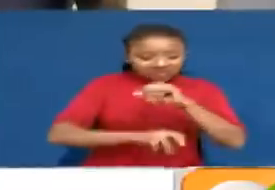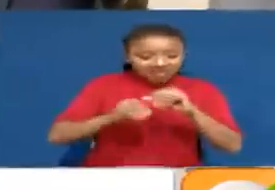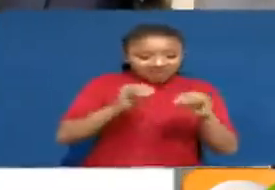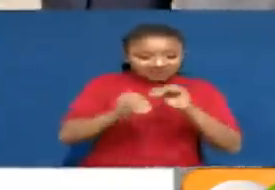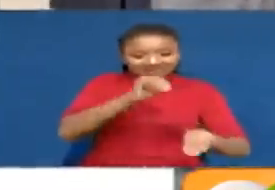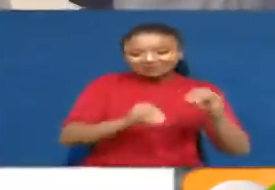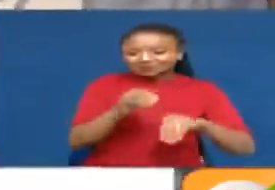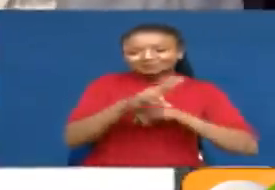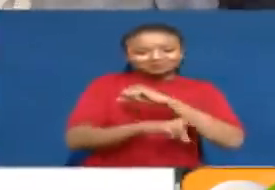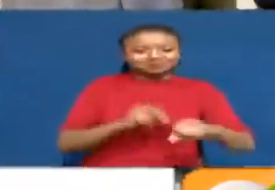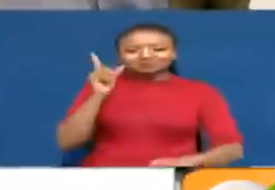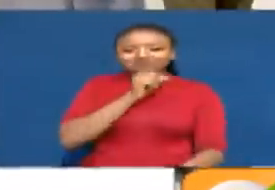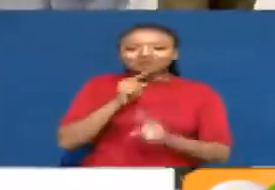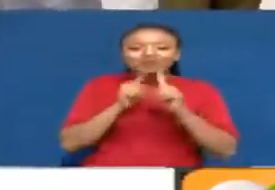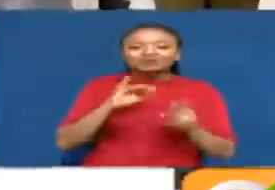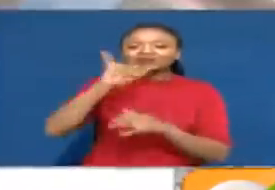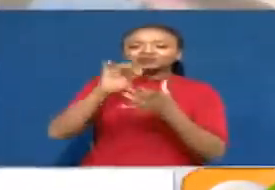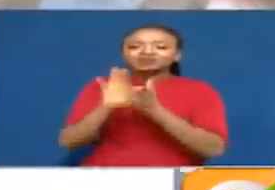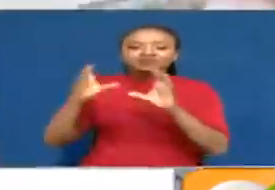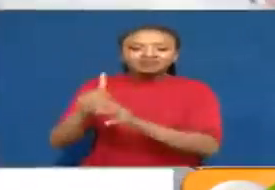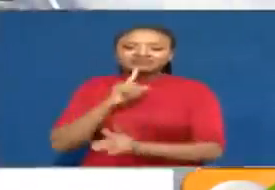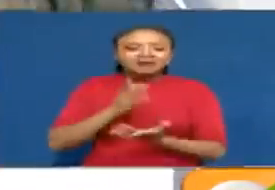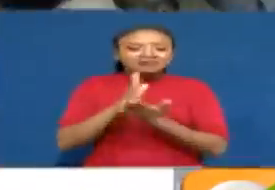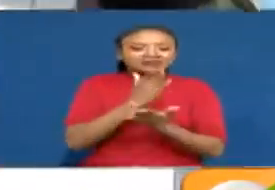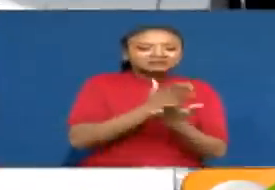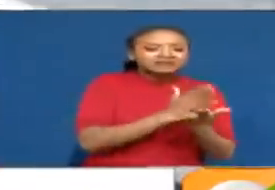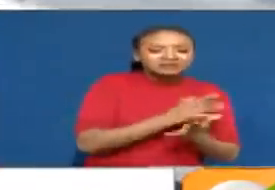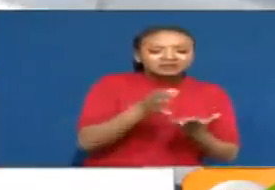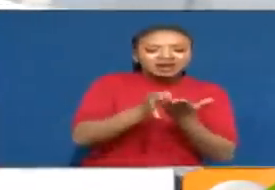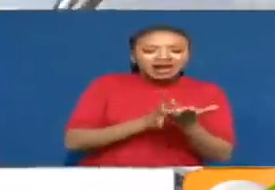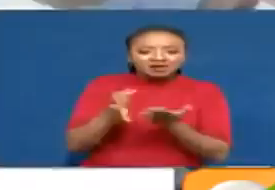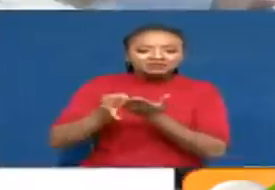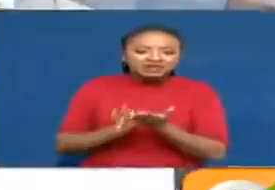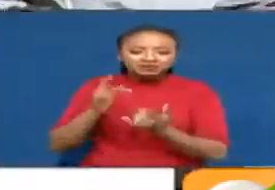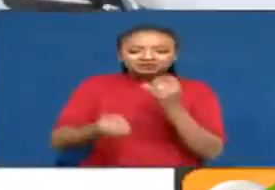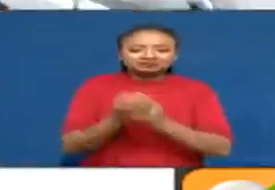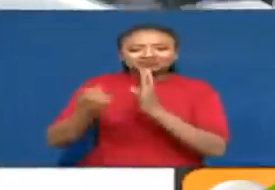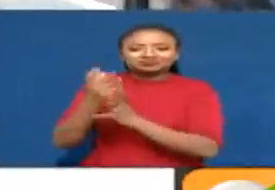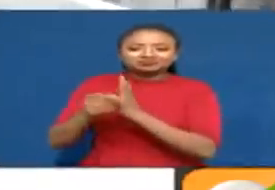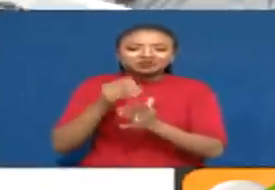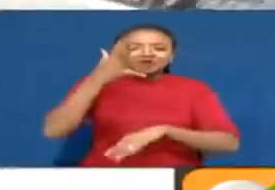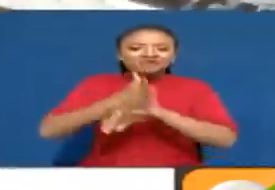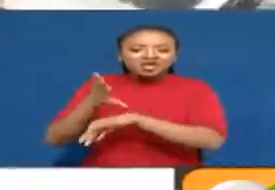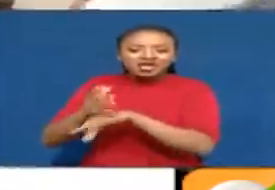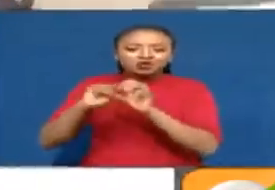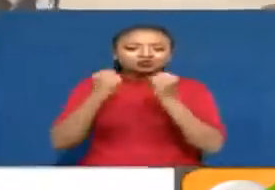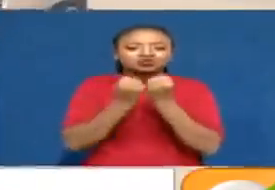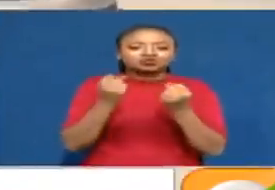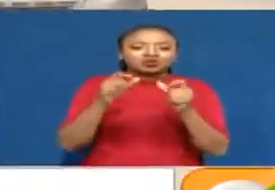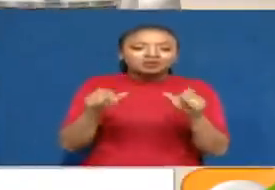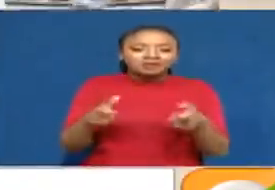decried what it termed as propaganda and falsehoods from fake accounts to create rifts, division, conflict and crisis